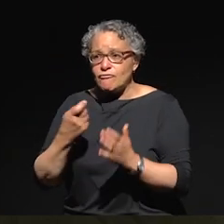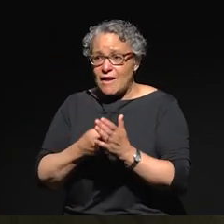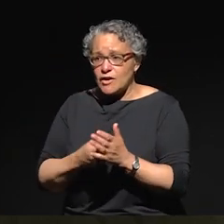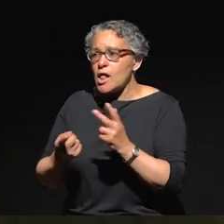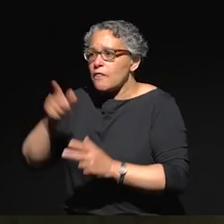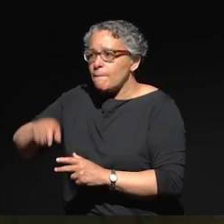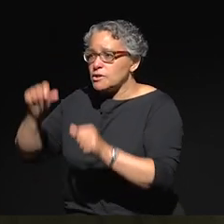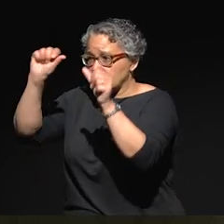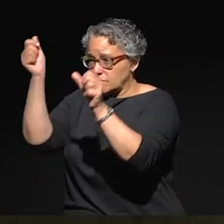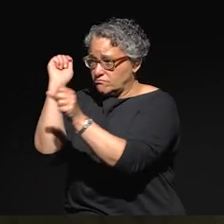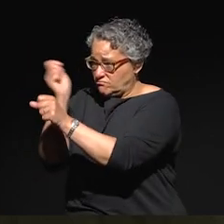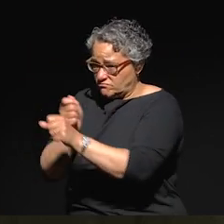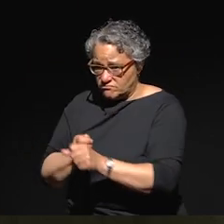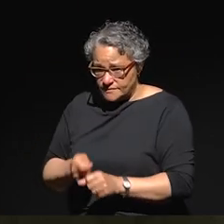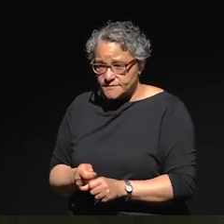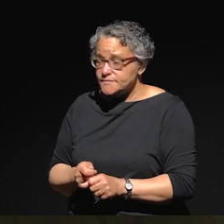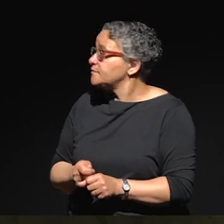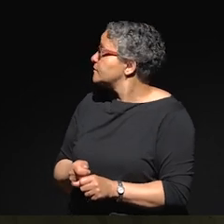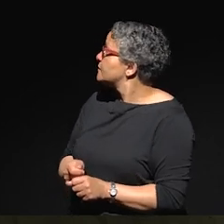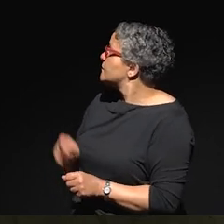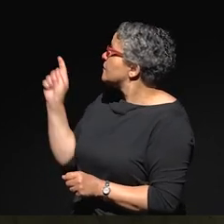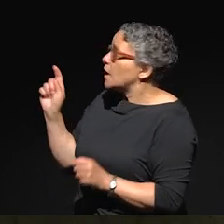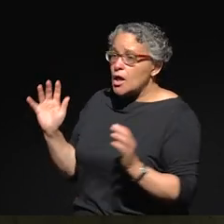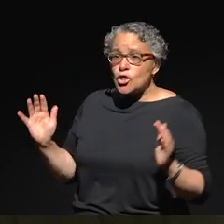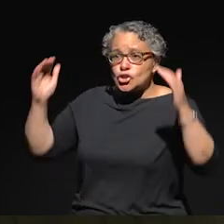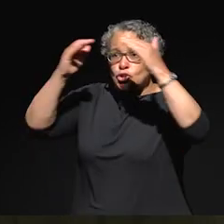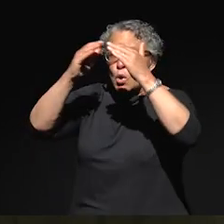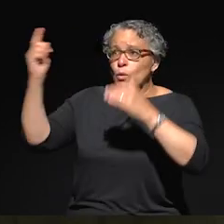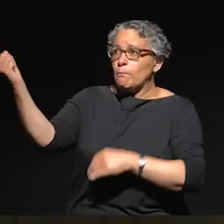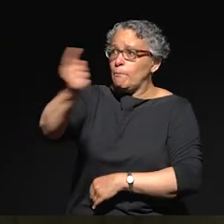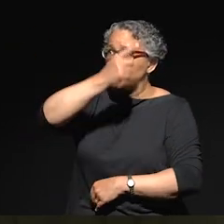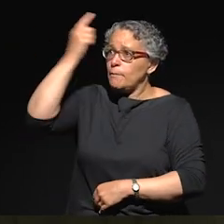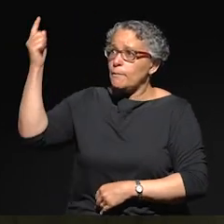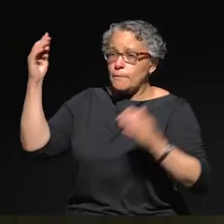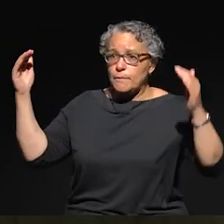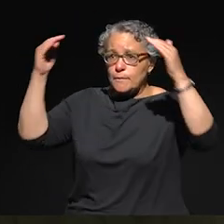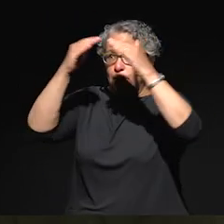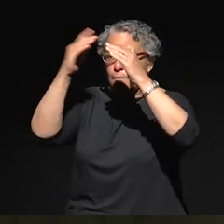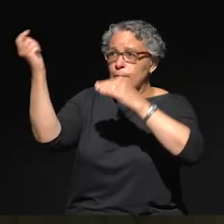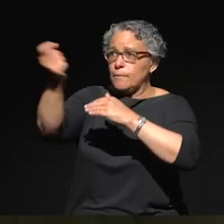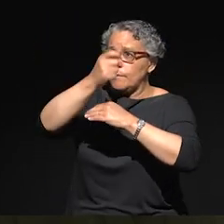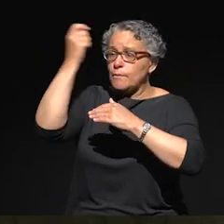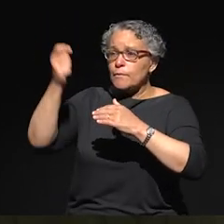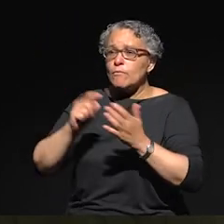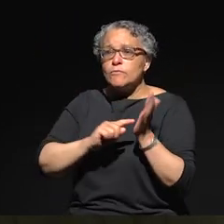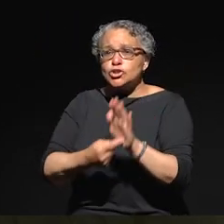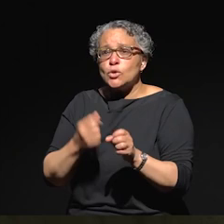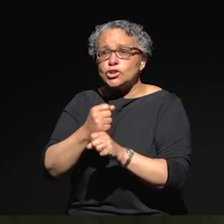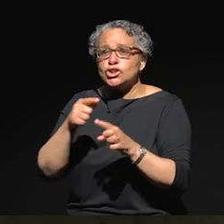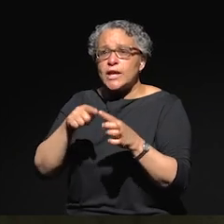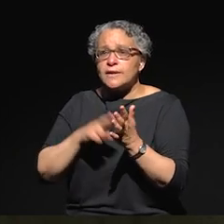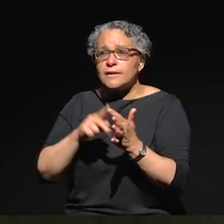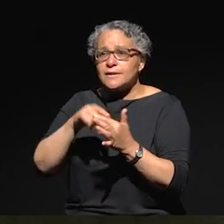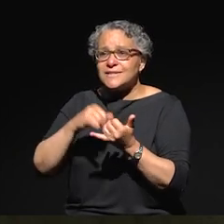And here we have the dome, as I said, the drum here with representation of Genesis, and here we have